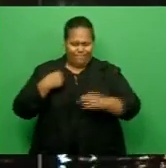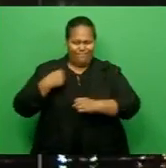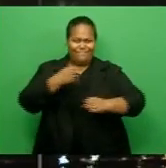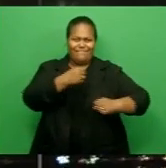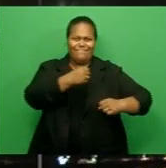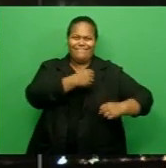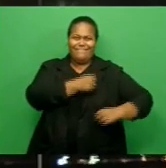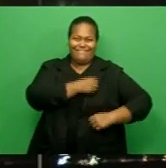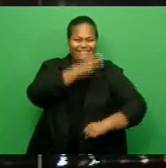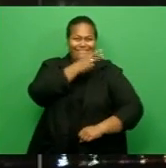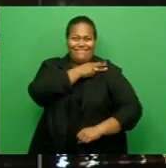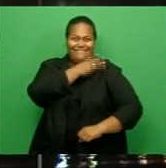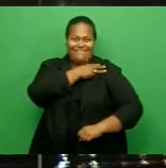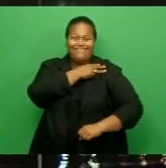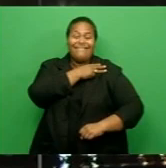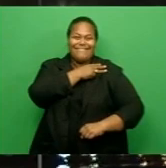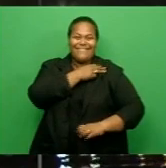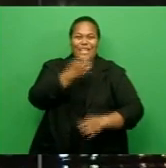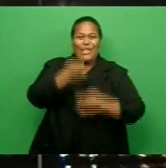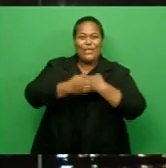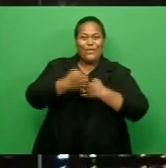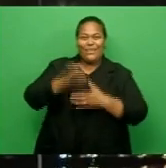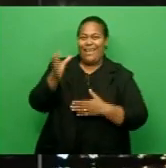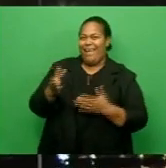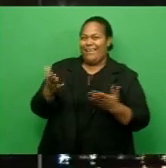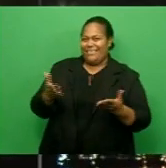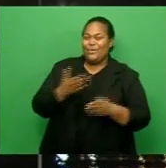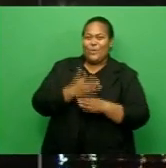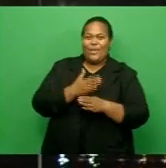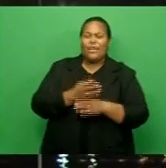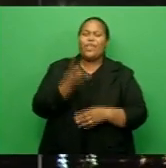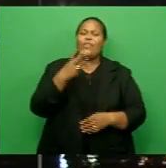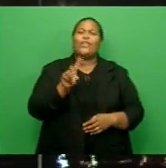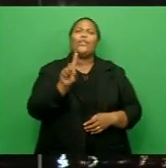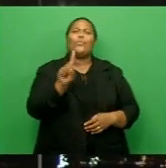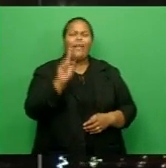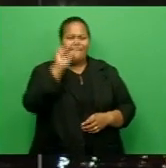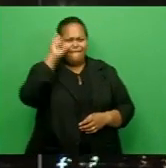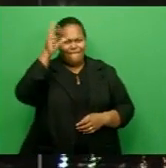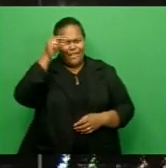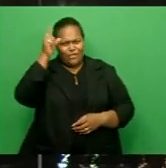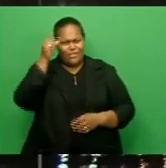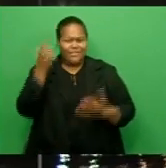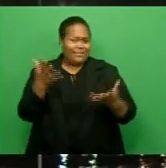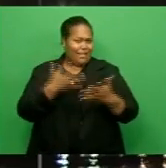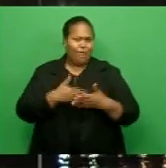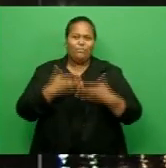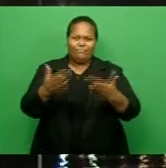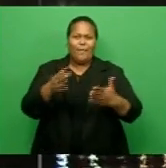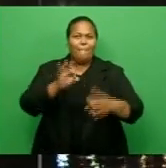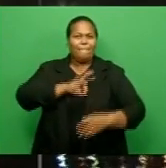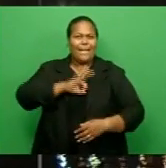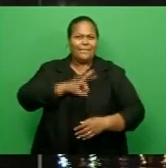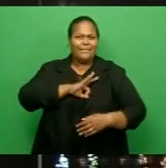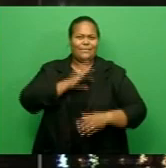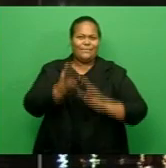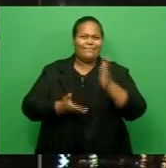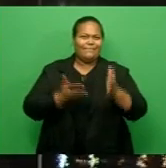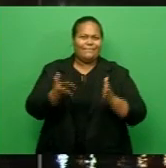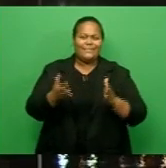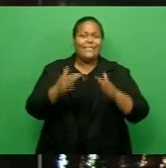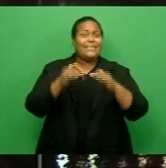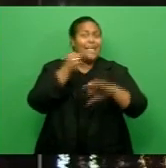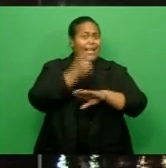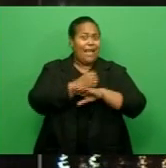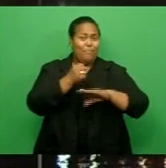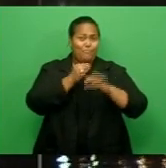Military Forces Engineers Regiment, was amongst the 31 Fijians bestowed the Fiji 50 commemorative medals at State House this